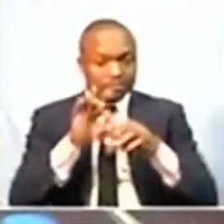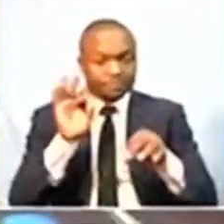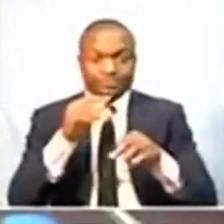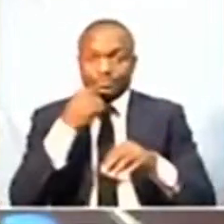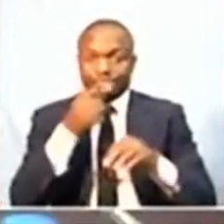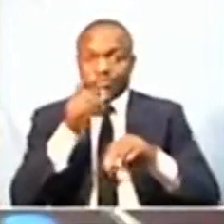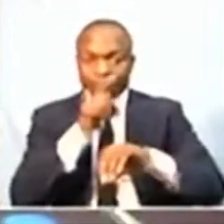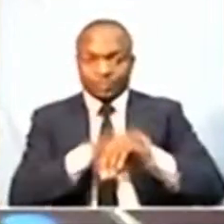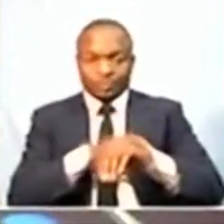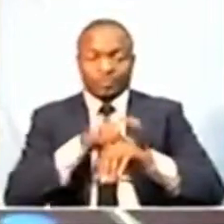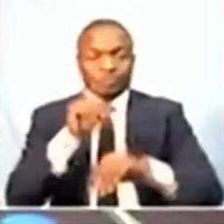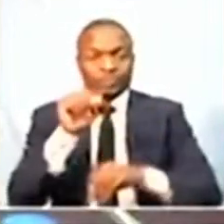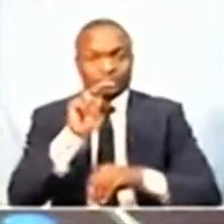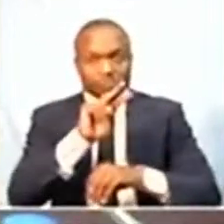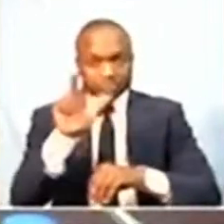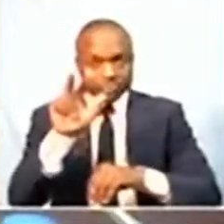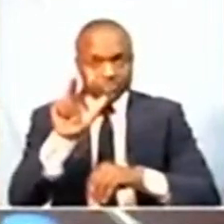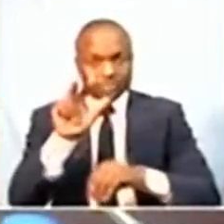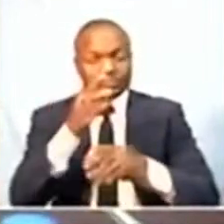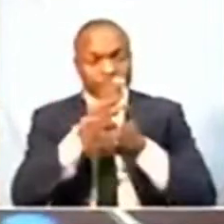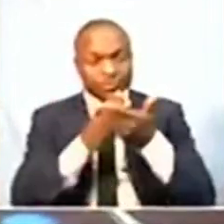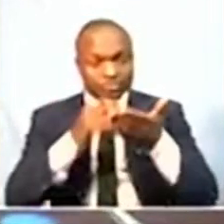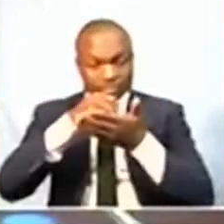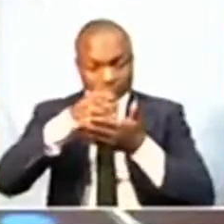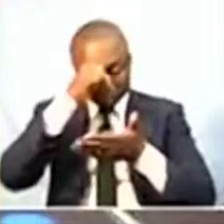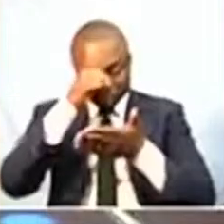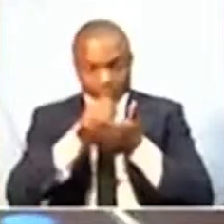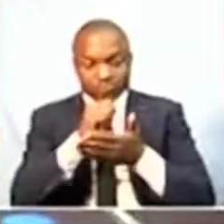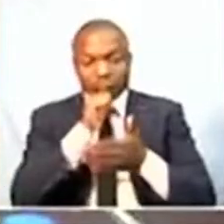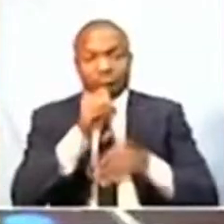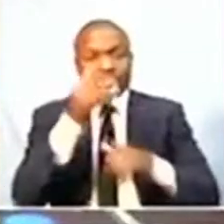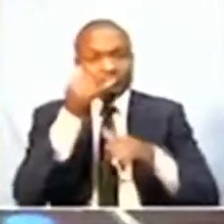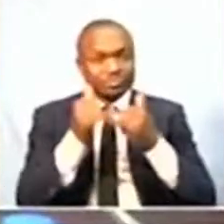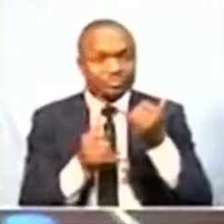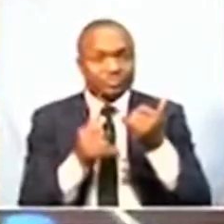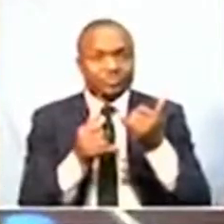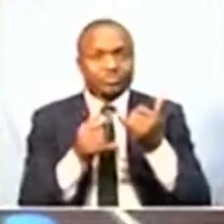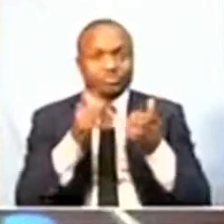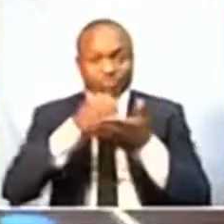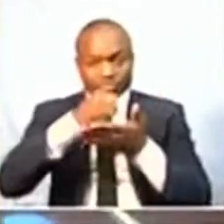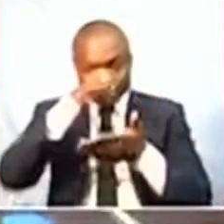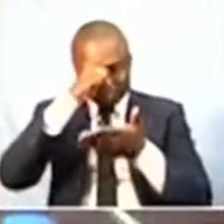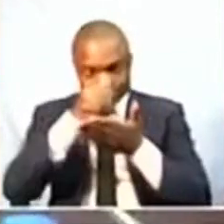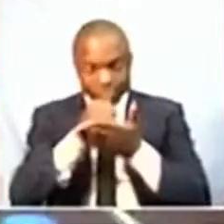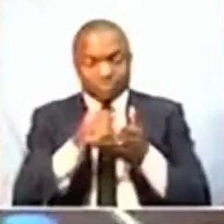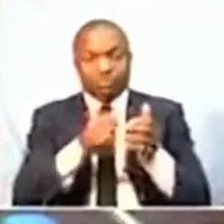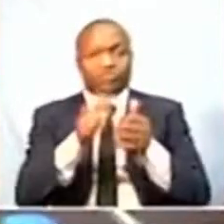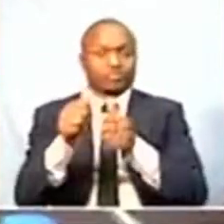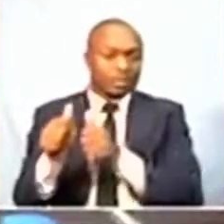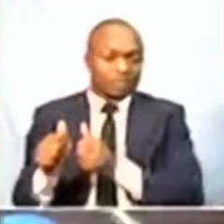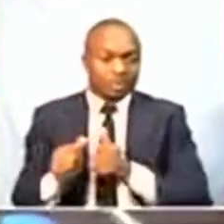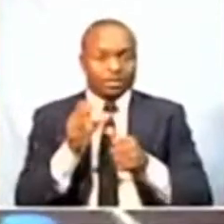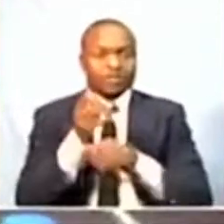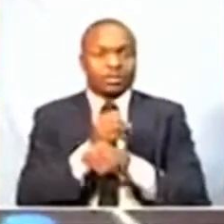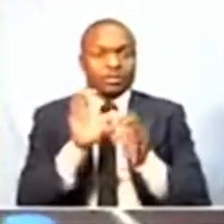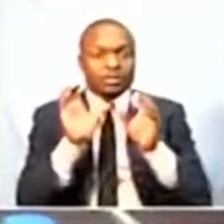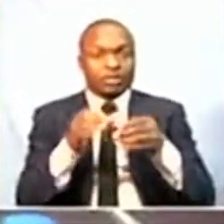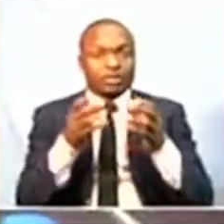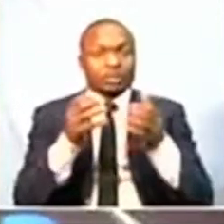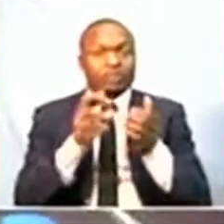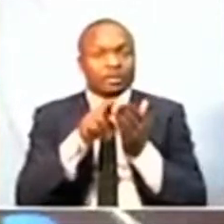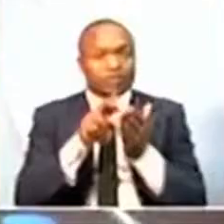that during the period under review, some students had not completed their studies. Action taken, council wishes to report